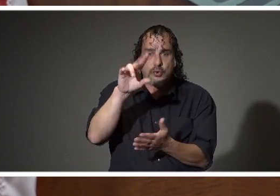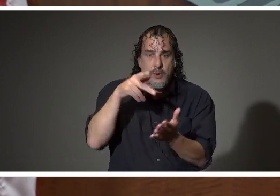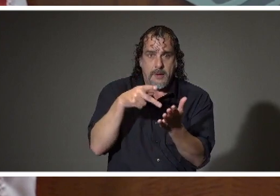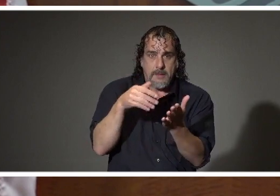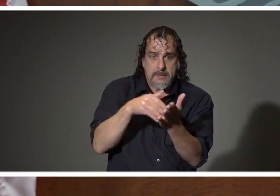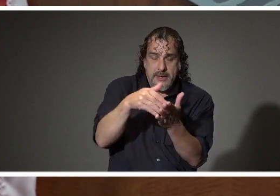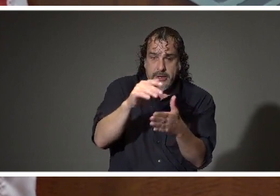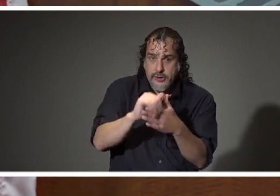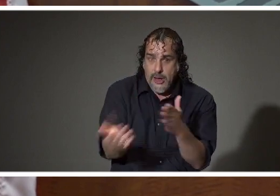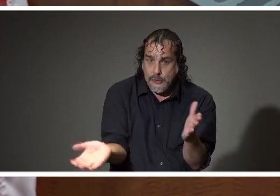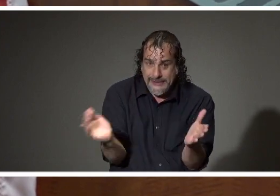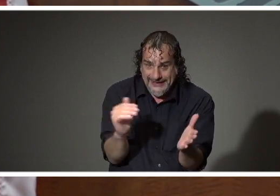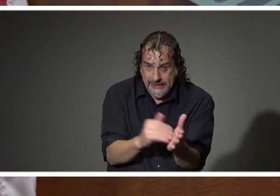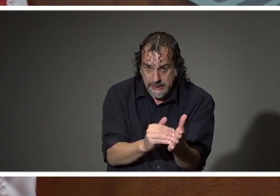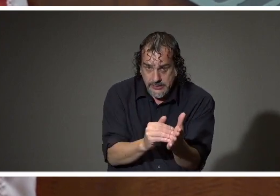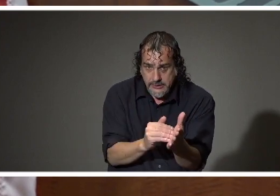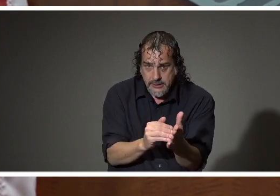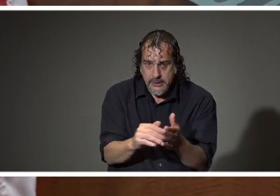million,